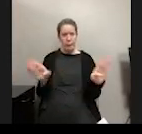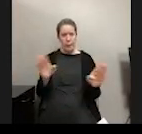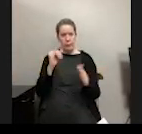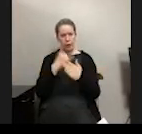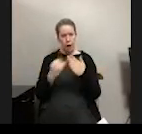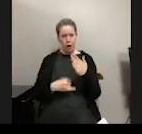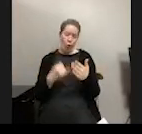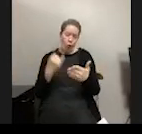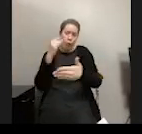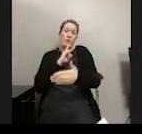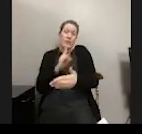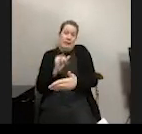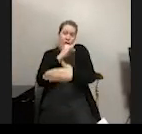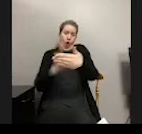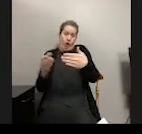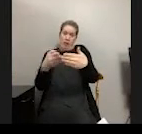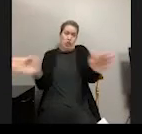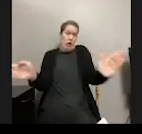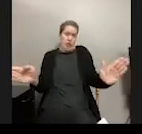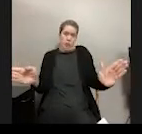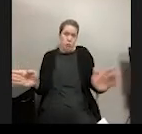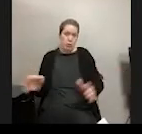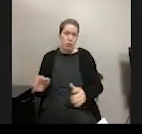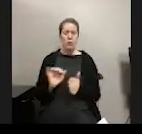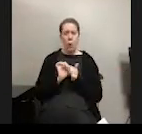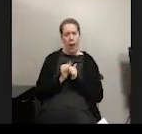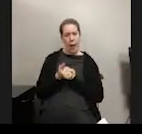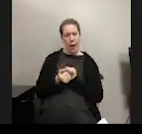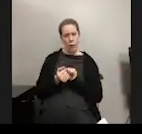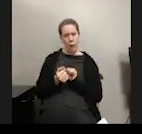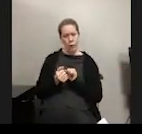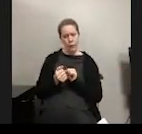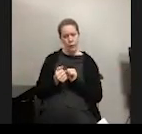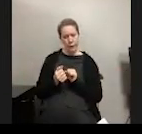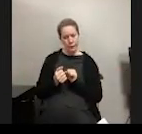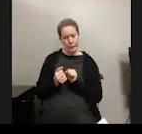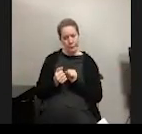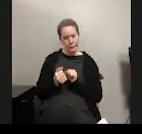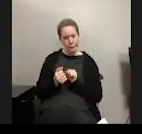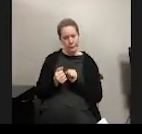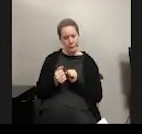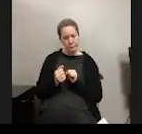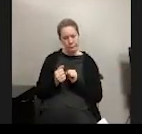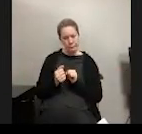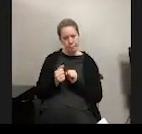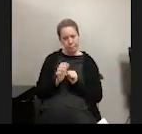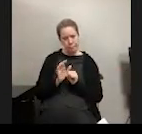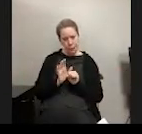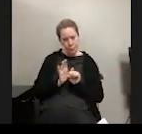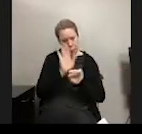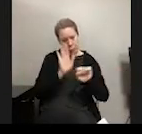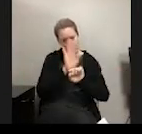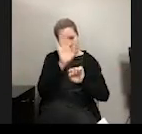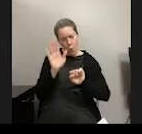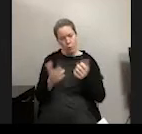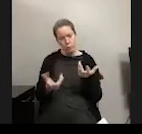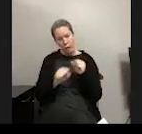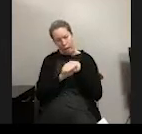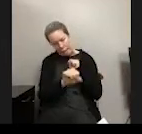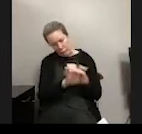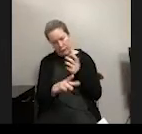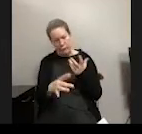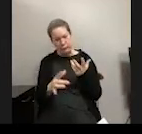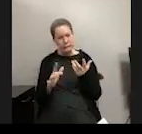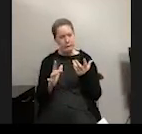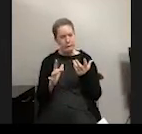help promote all that public art can be, I guess. I don't know if it's giving